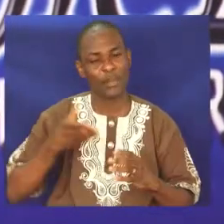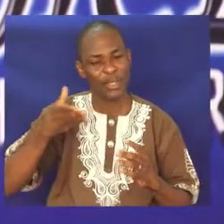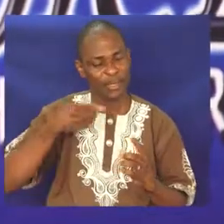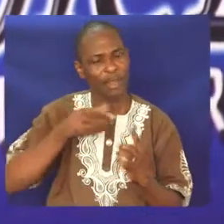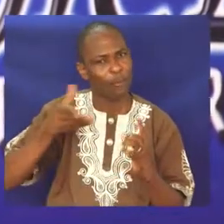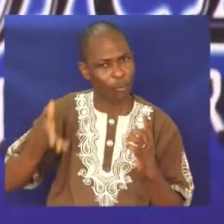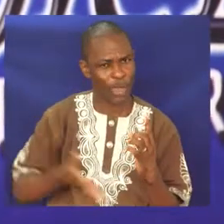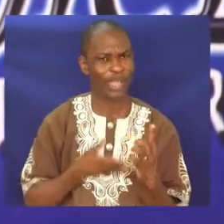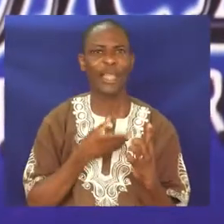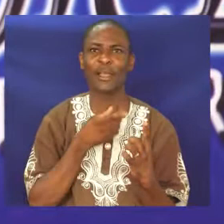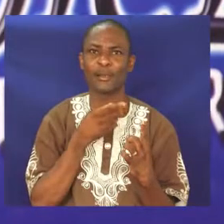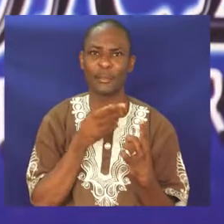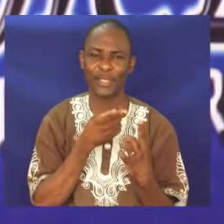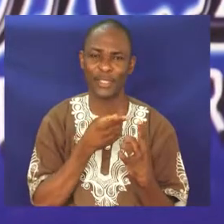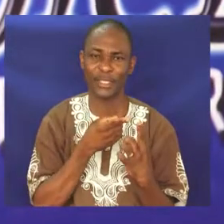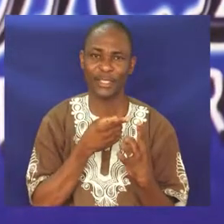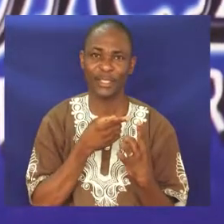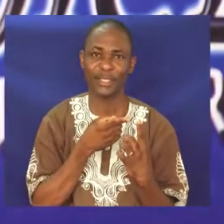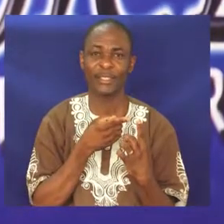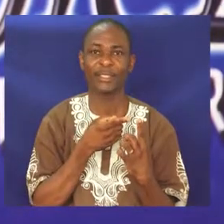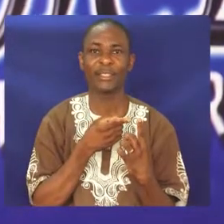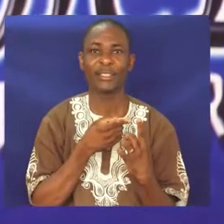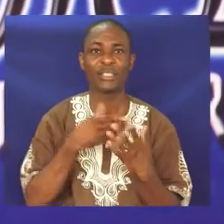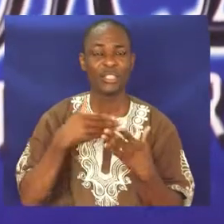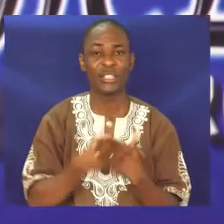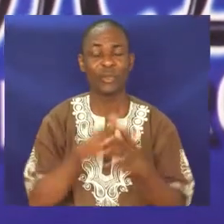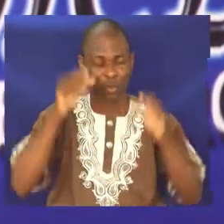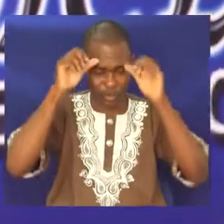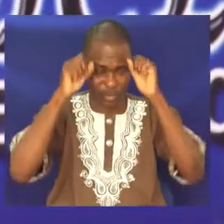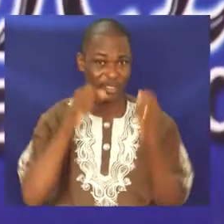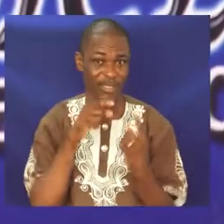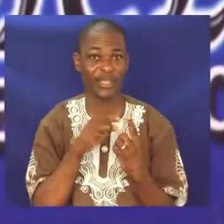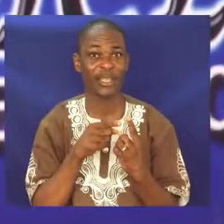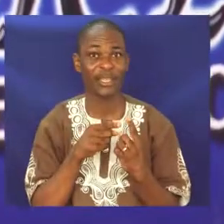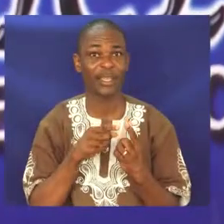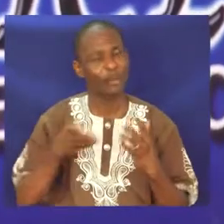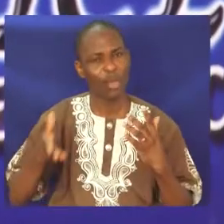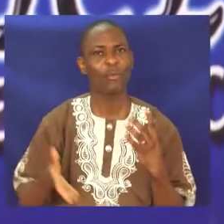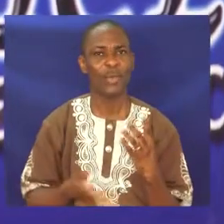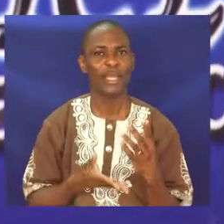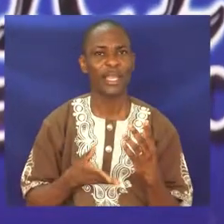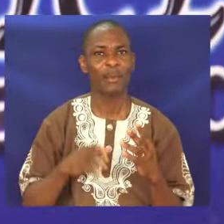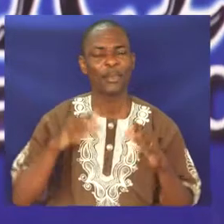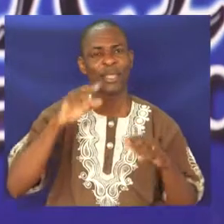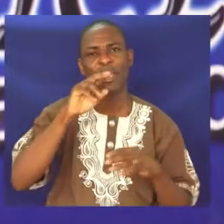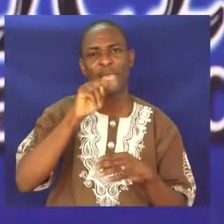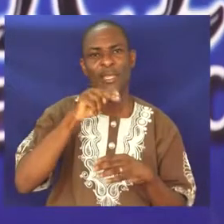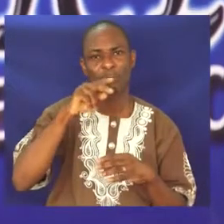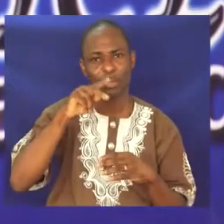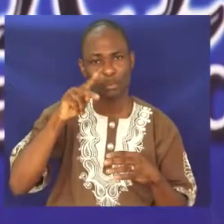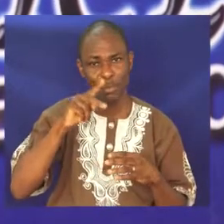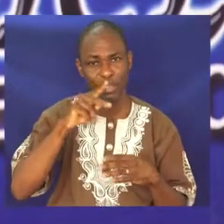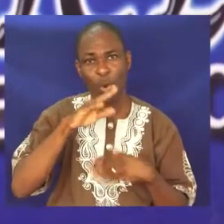de no asi na dwaso na na arodankwa akufu ado ene na manyoku MPP Church of